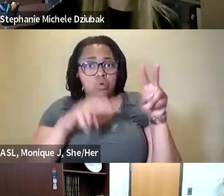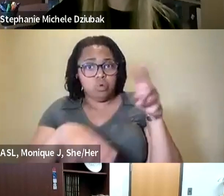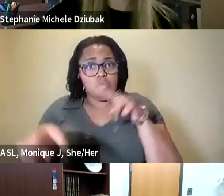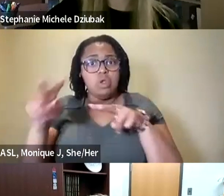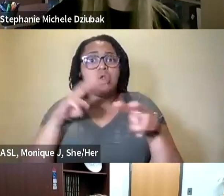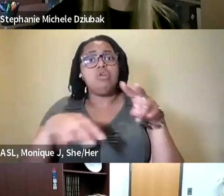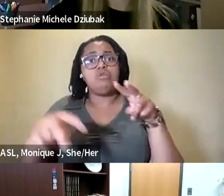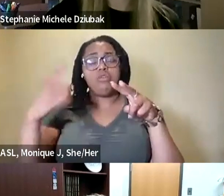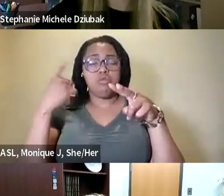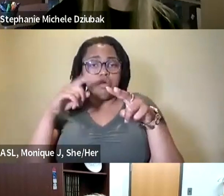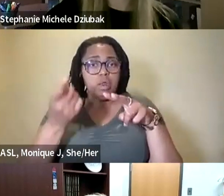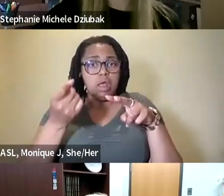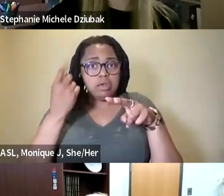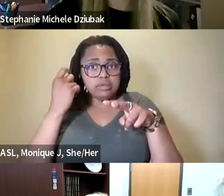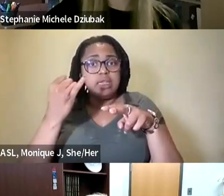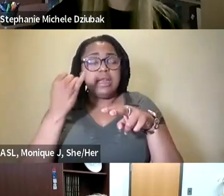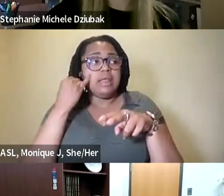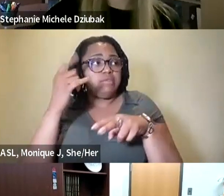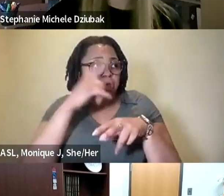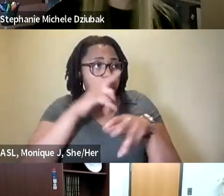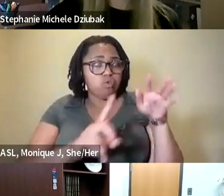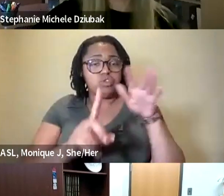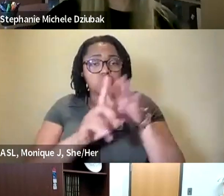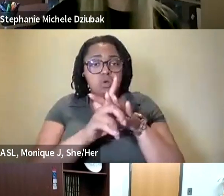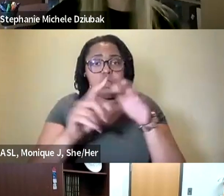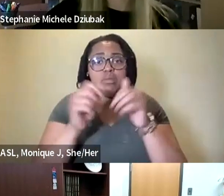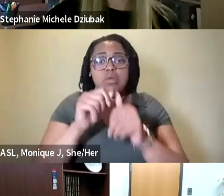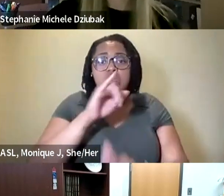folks come to the July meeting with